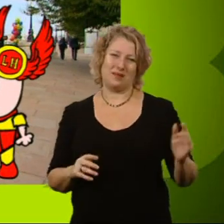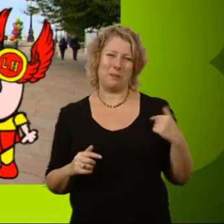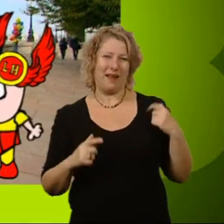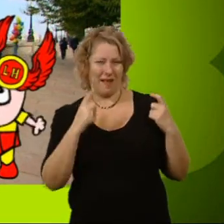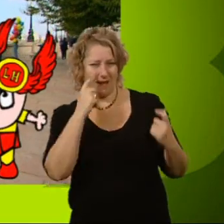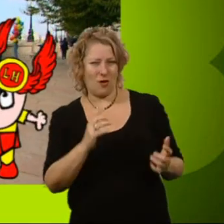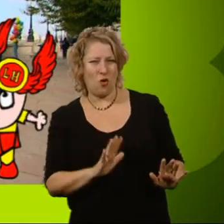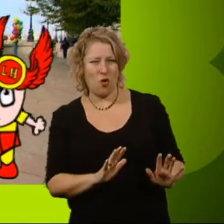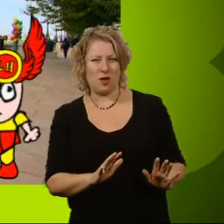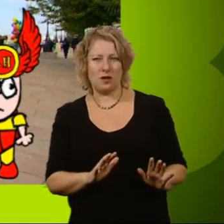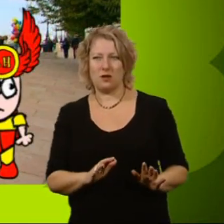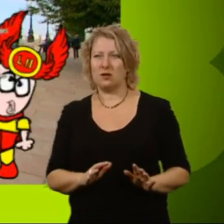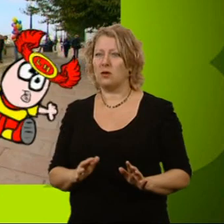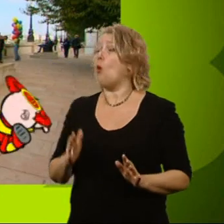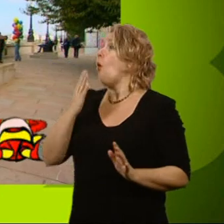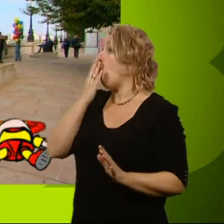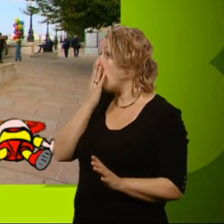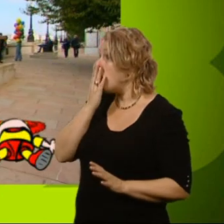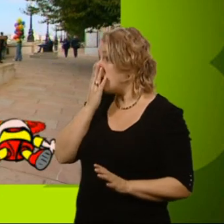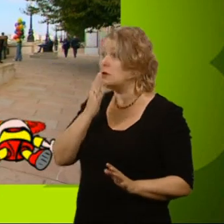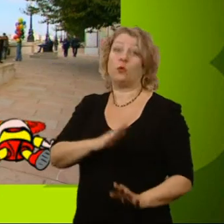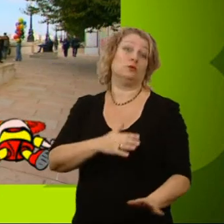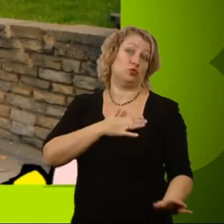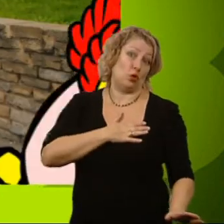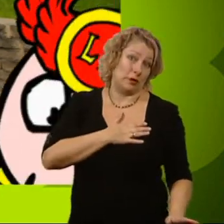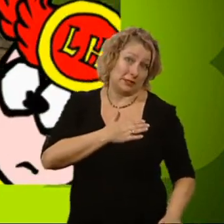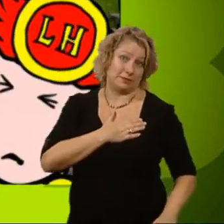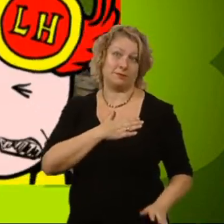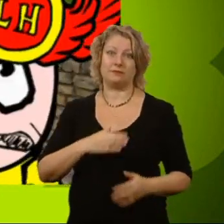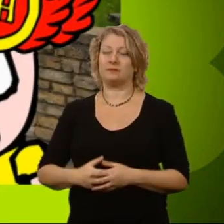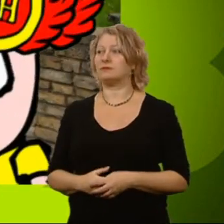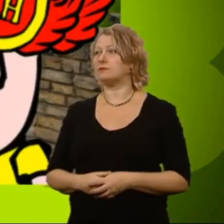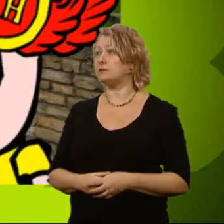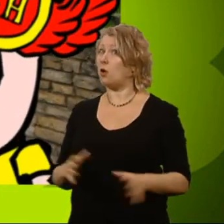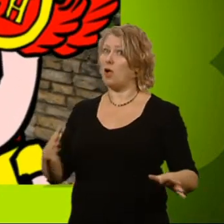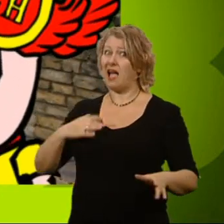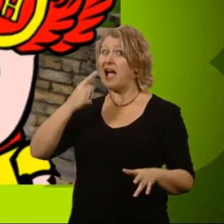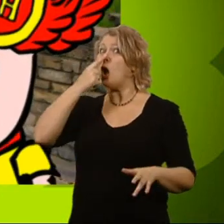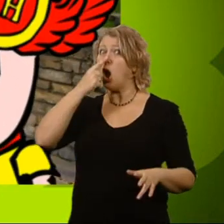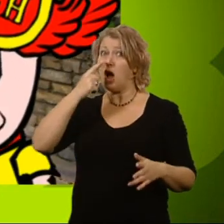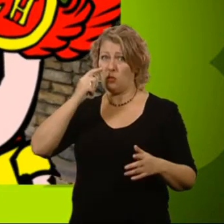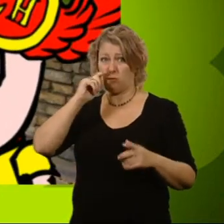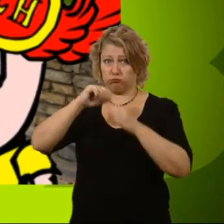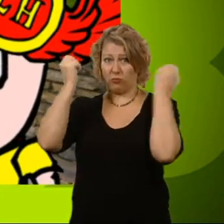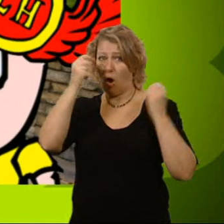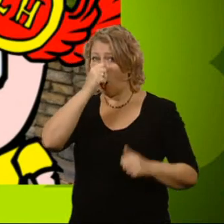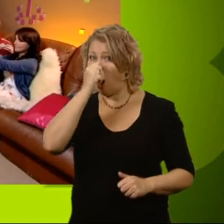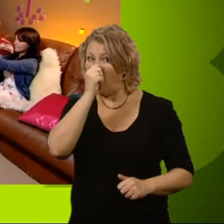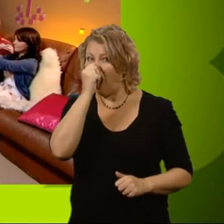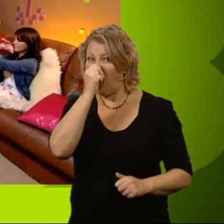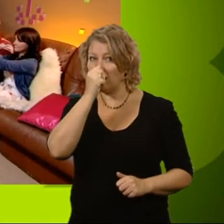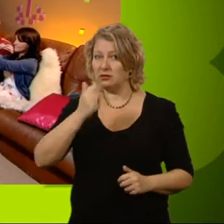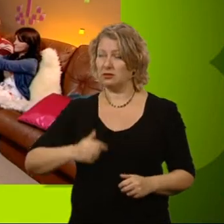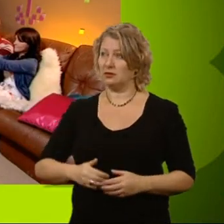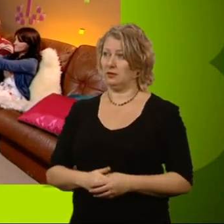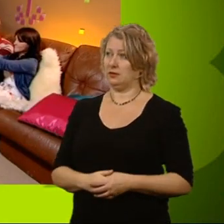with that. It's... Sorry, did I? Oh, my goodness, I'm so sorry. You okay? Oh, if I had a nose, that would have been broken. Here,